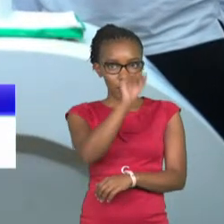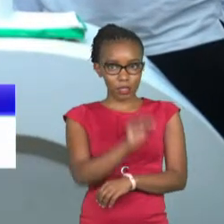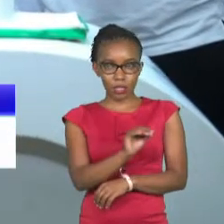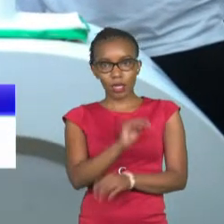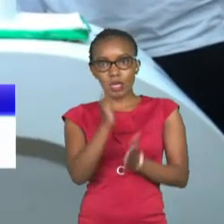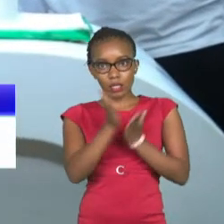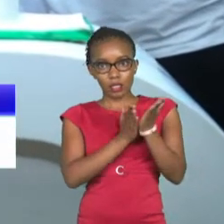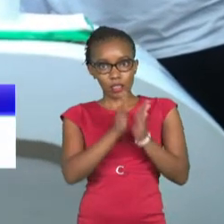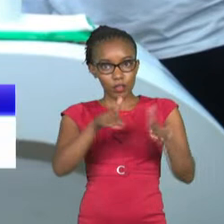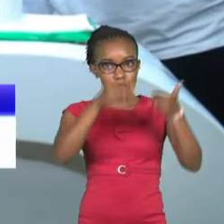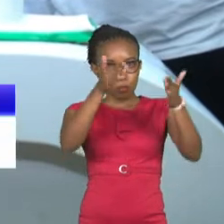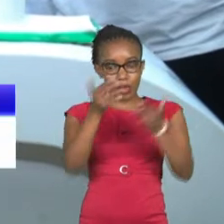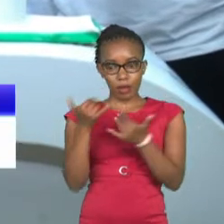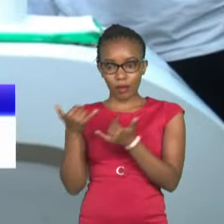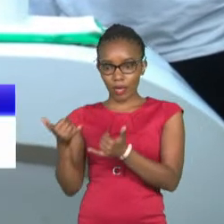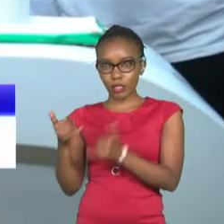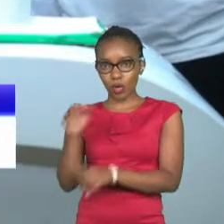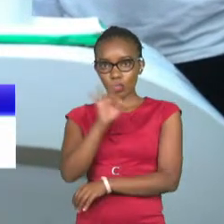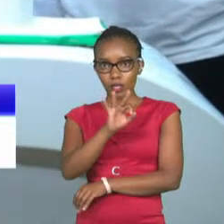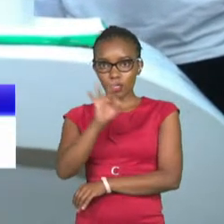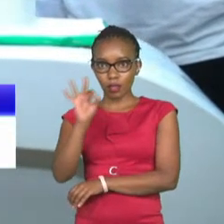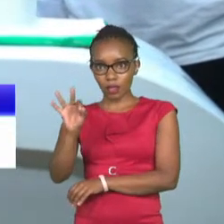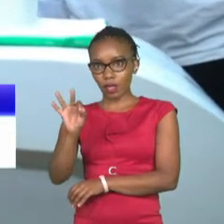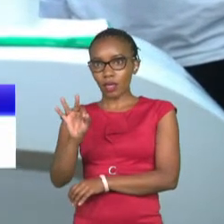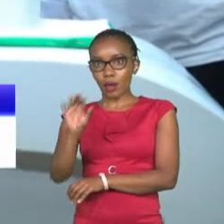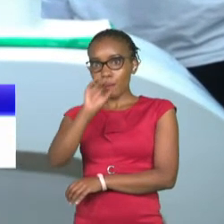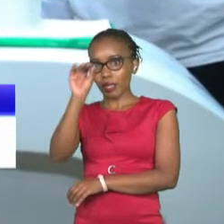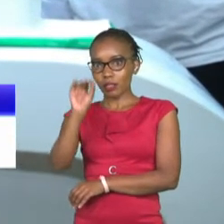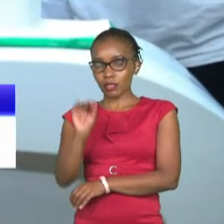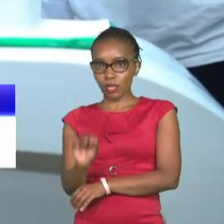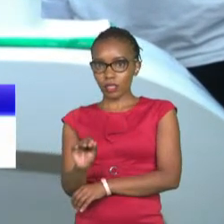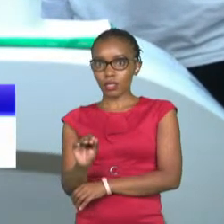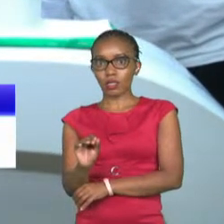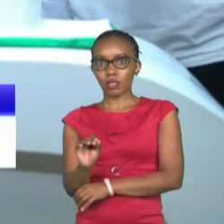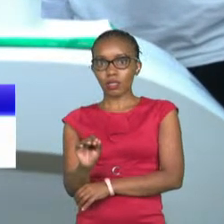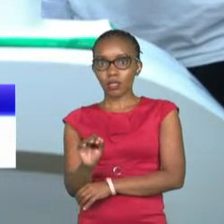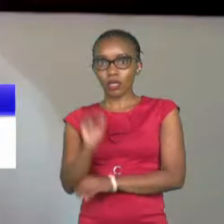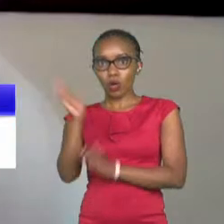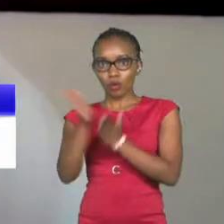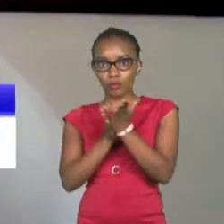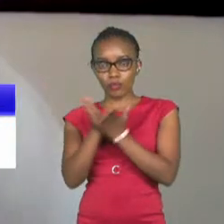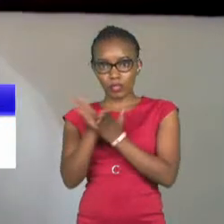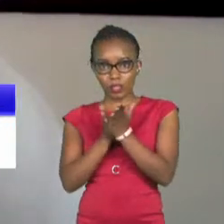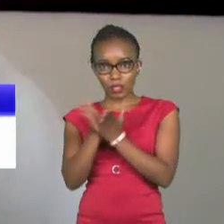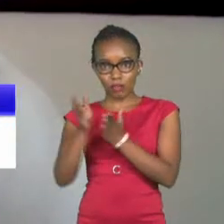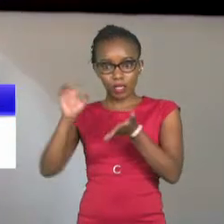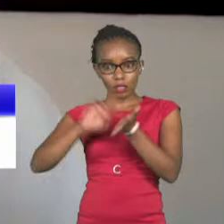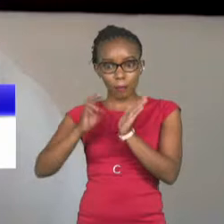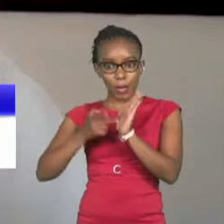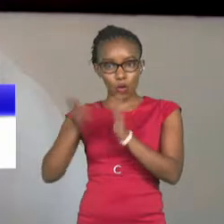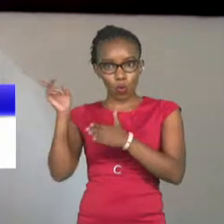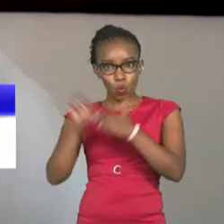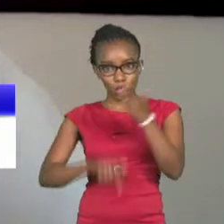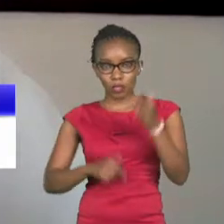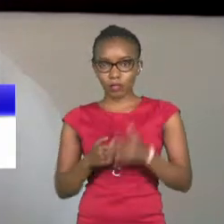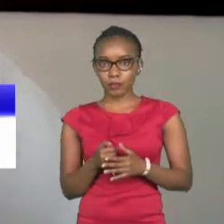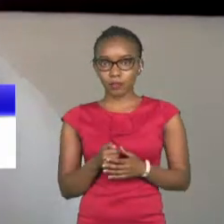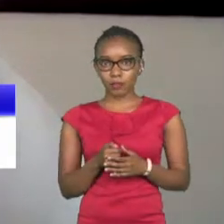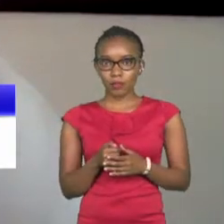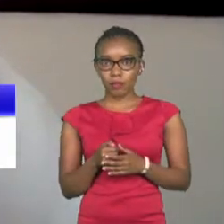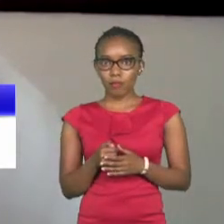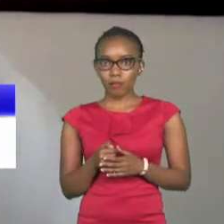revenue. Today, it's 33% of service revenue. This means that the